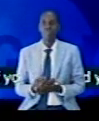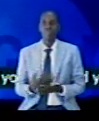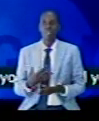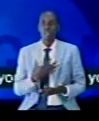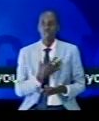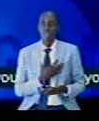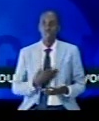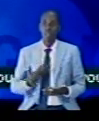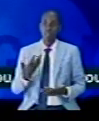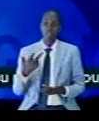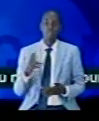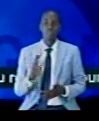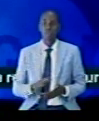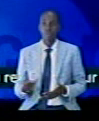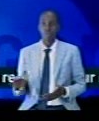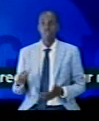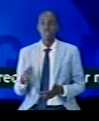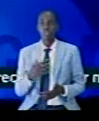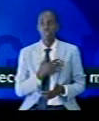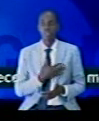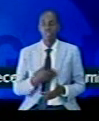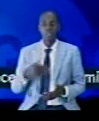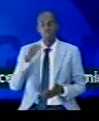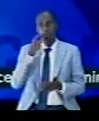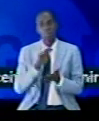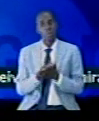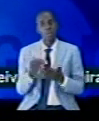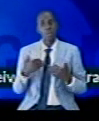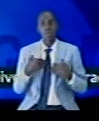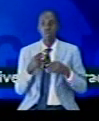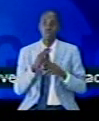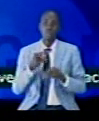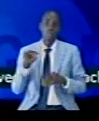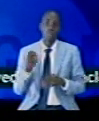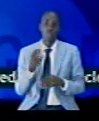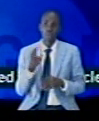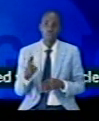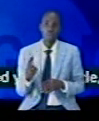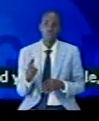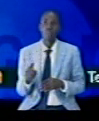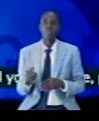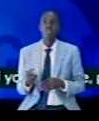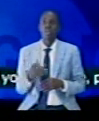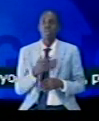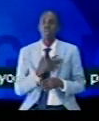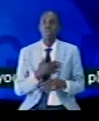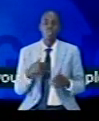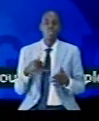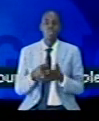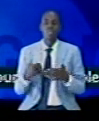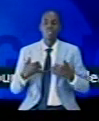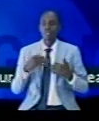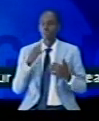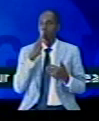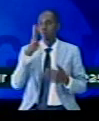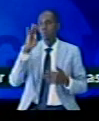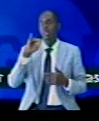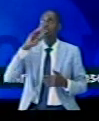too is jobless, and it has just been by the grace of God that we have been able to survive till